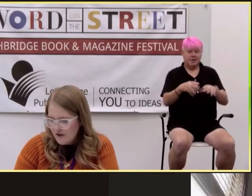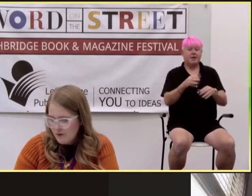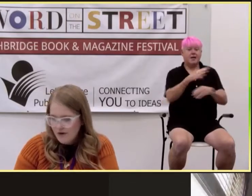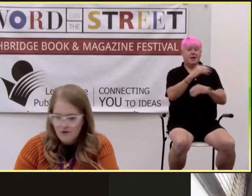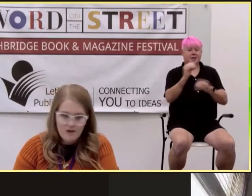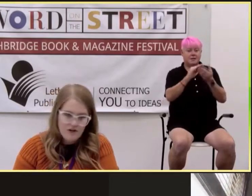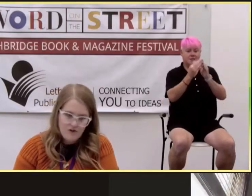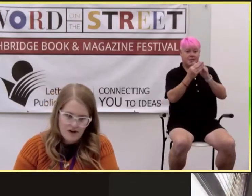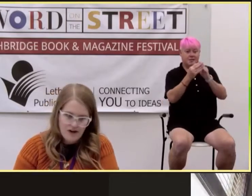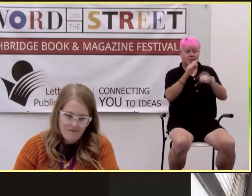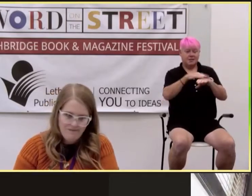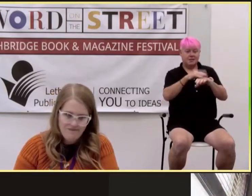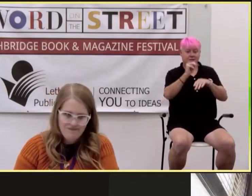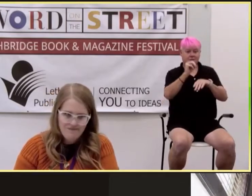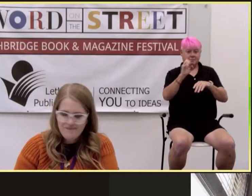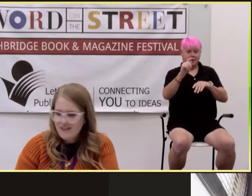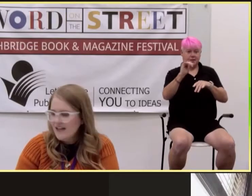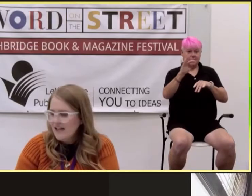of Alberta, Region 3.